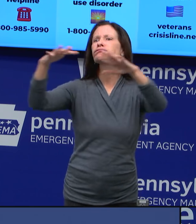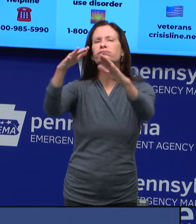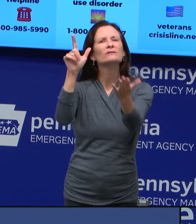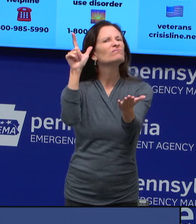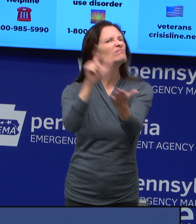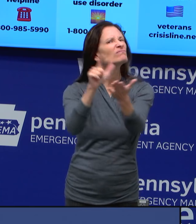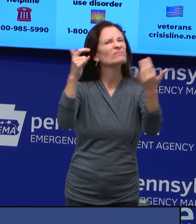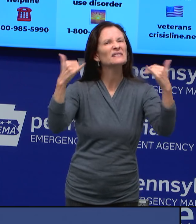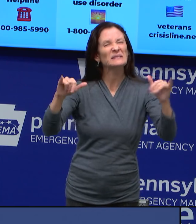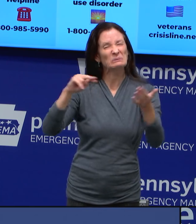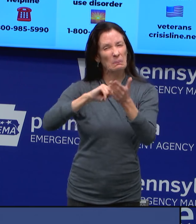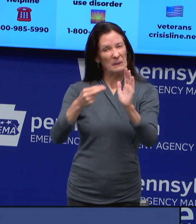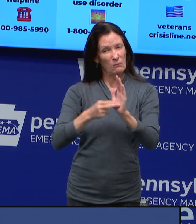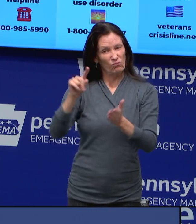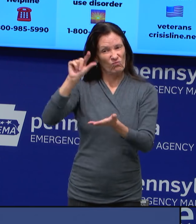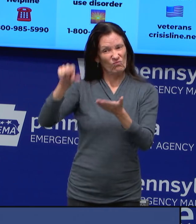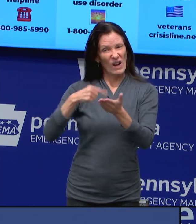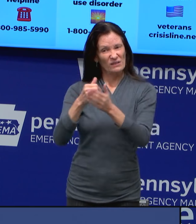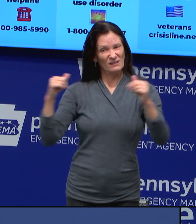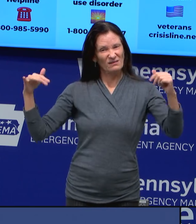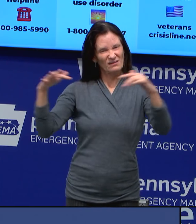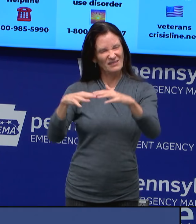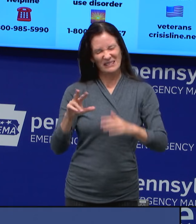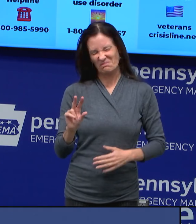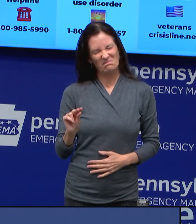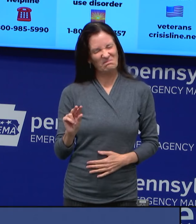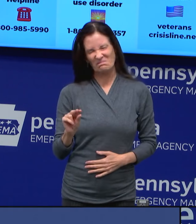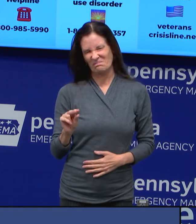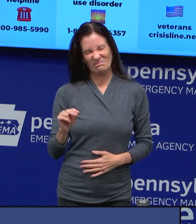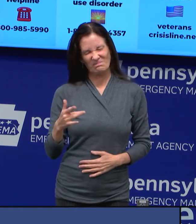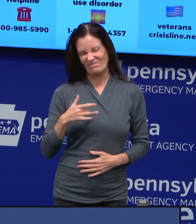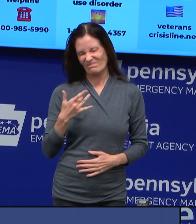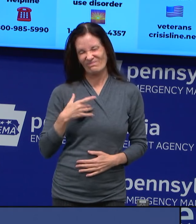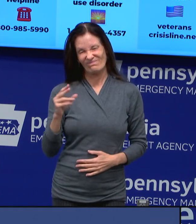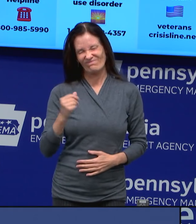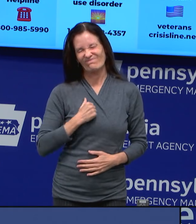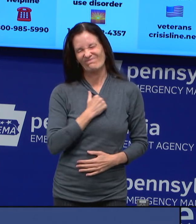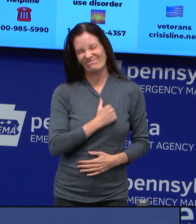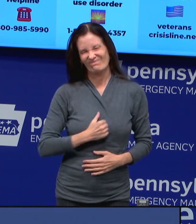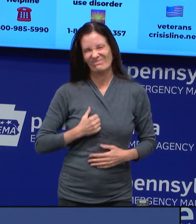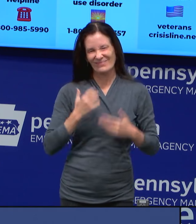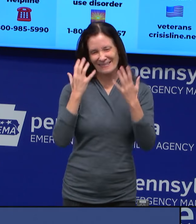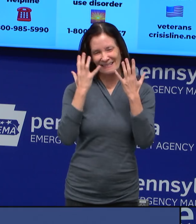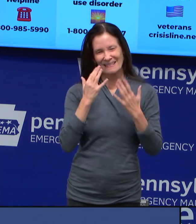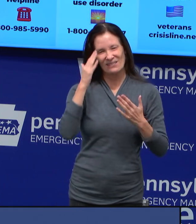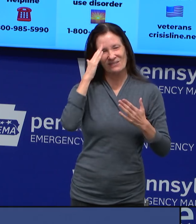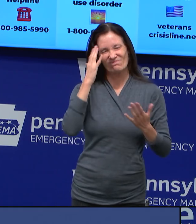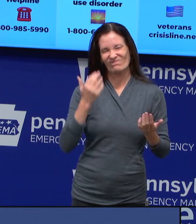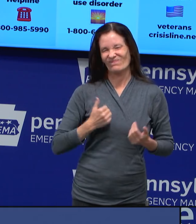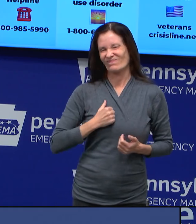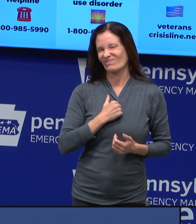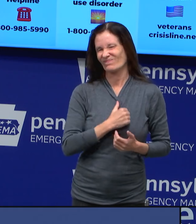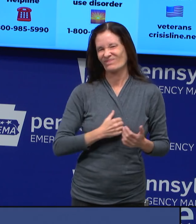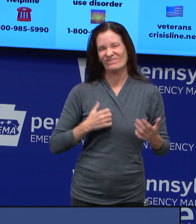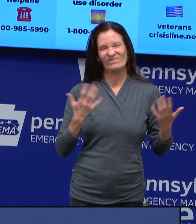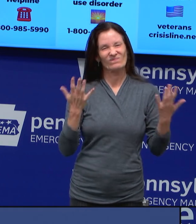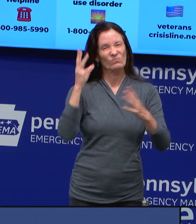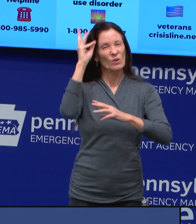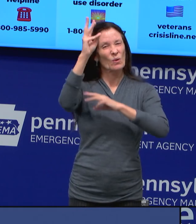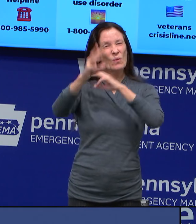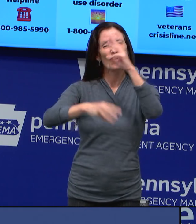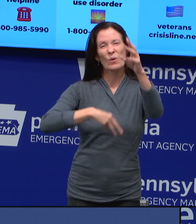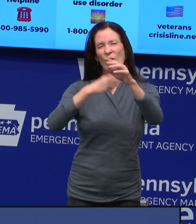congregate for those ceremonies. It's a real shame, but this is a global pandemic, and we have to